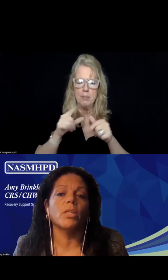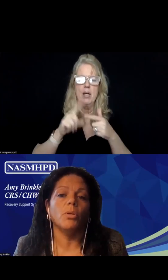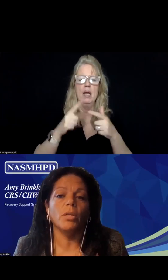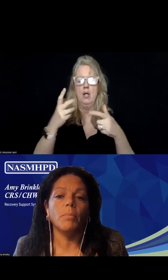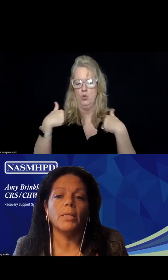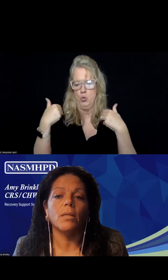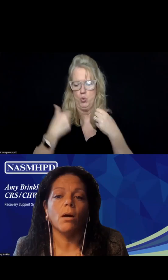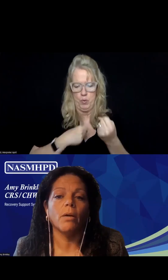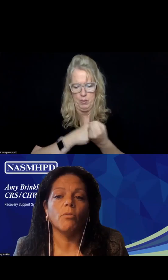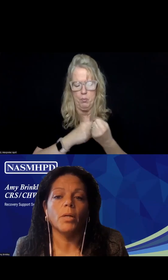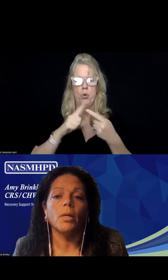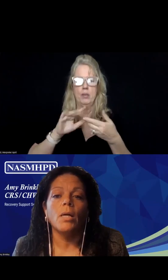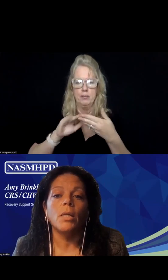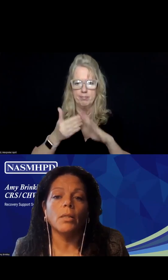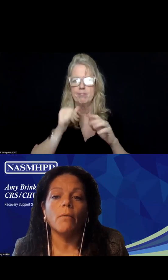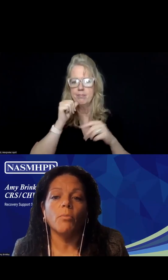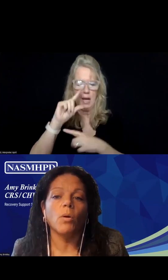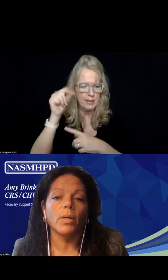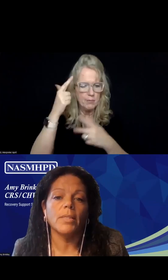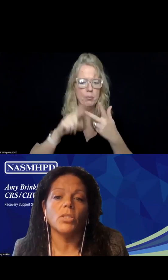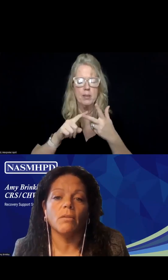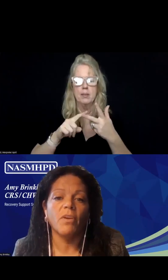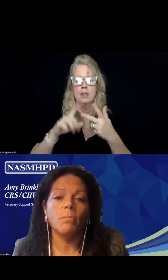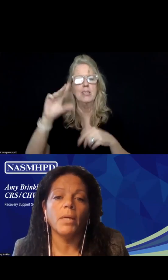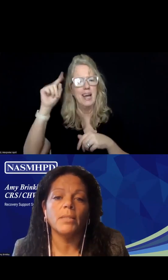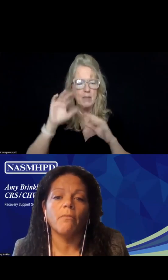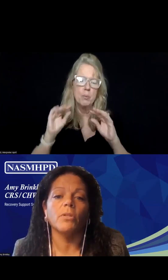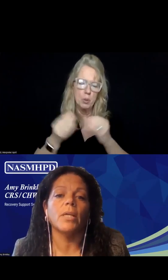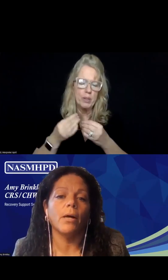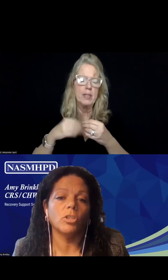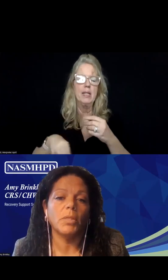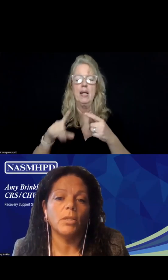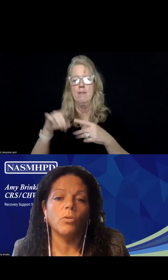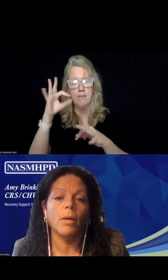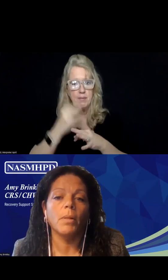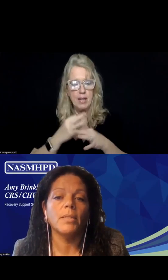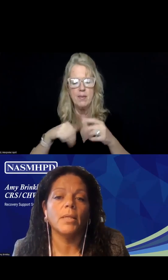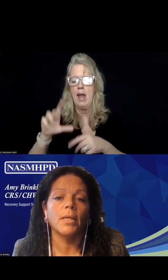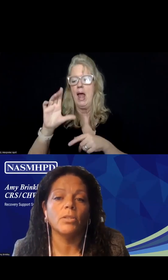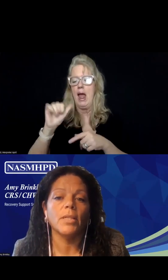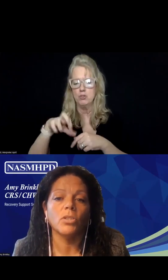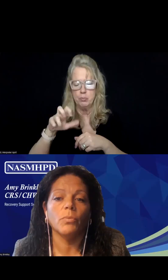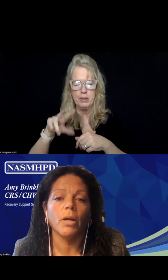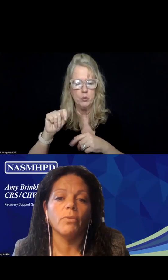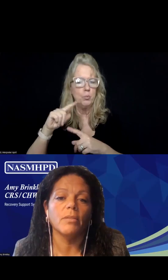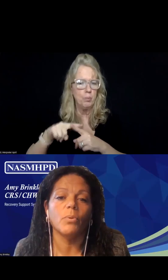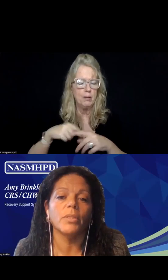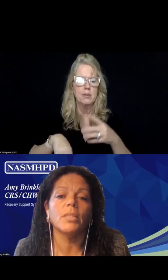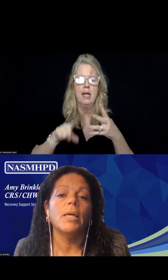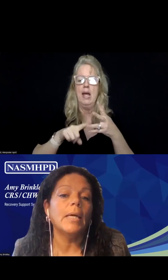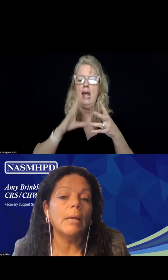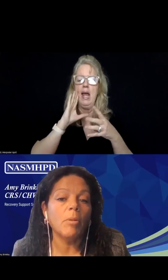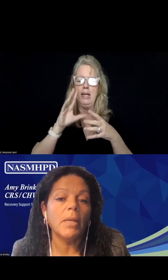recovery supports, community-based, non-government organizations and faith-based efforts, LGBTQI+, and intersectional